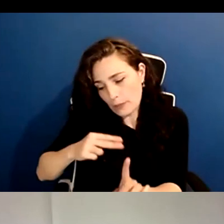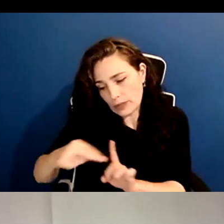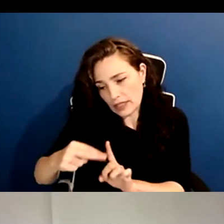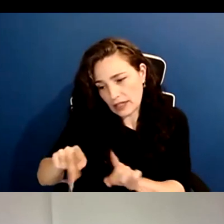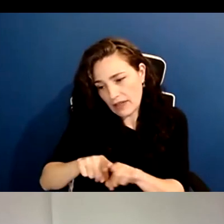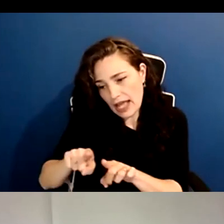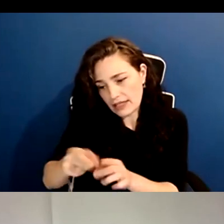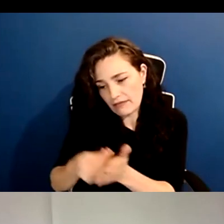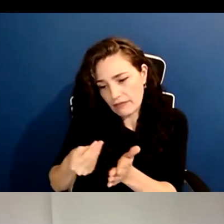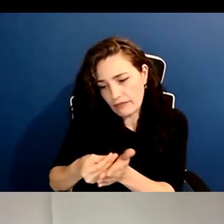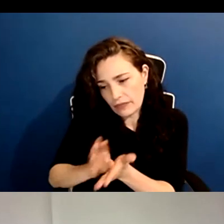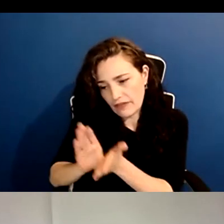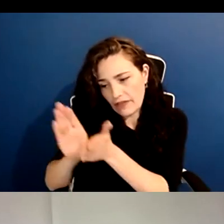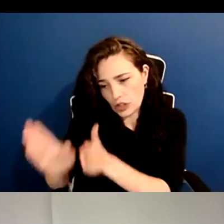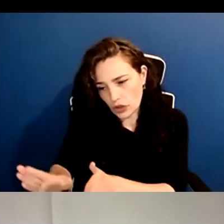a story.